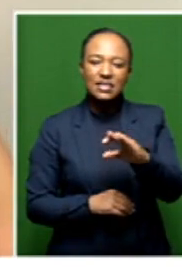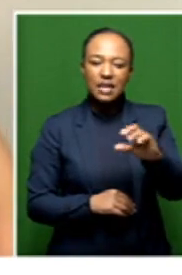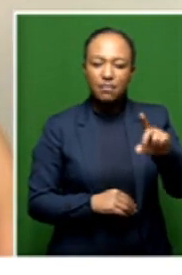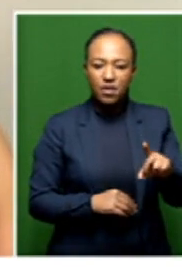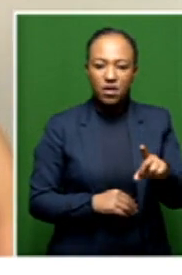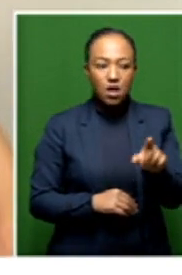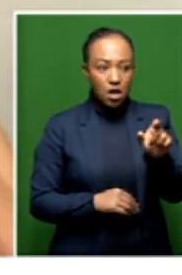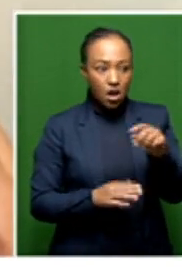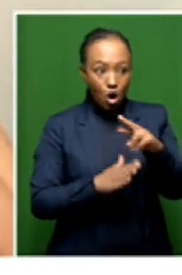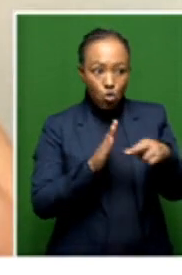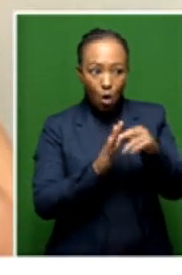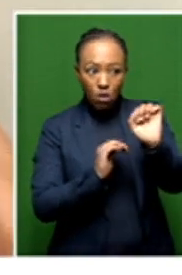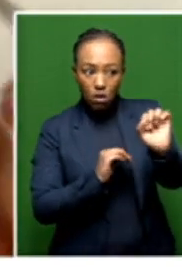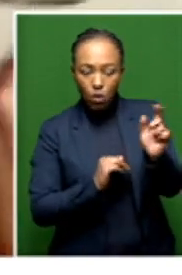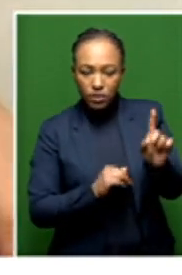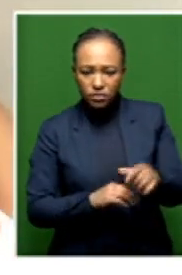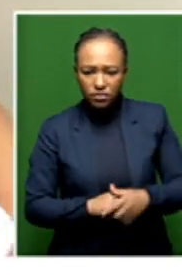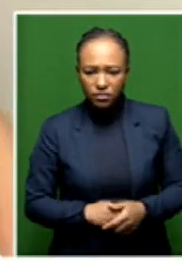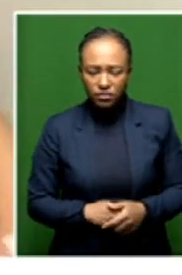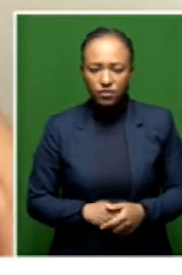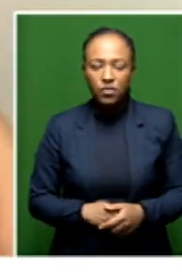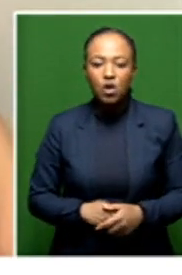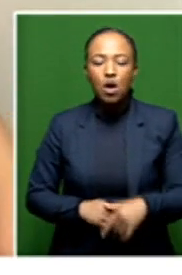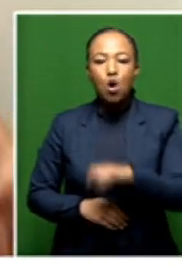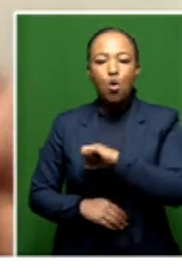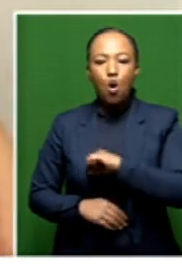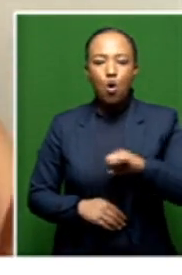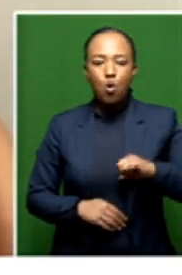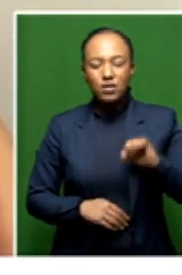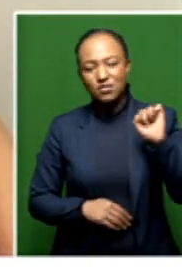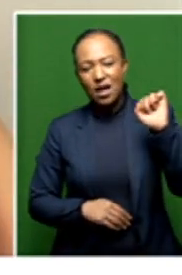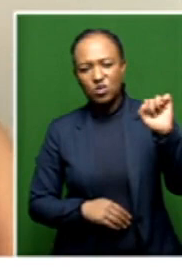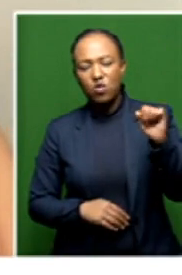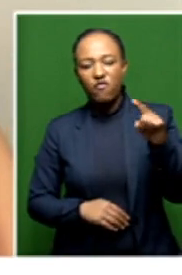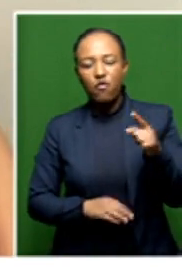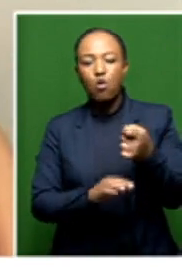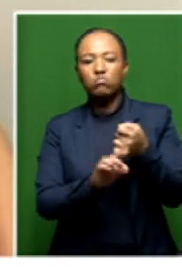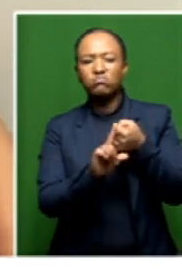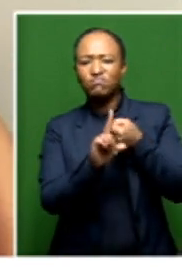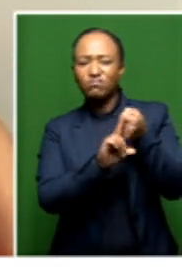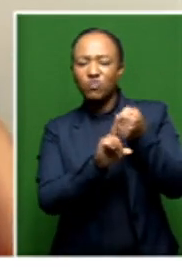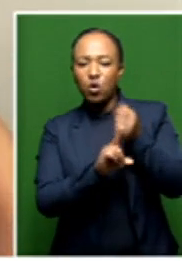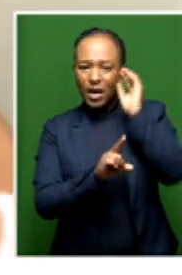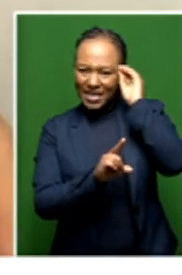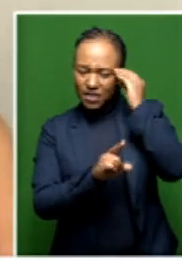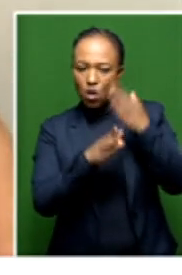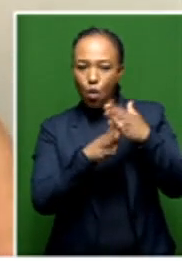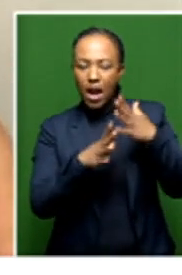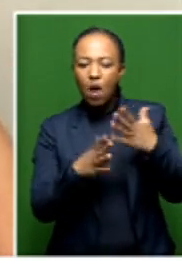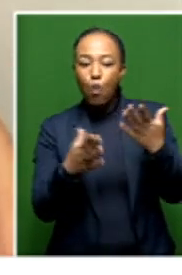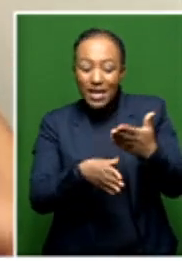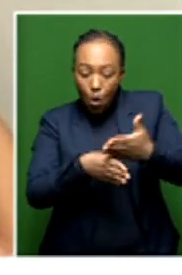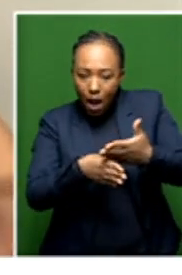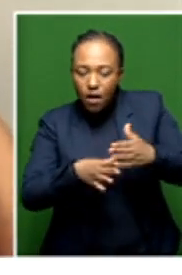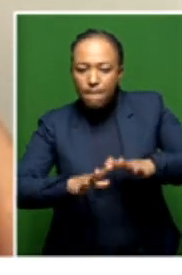vanguard? Cosatu, what is your role? No. Cosatu's role is to advance the interest of workers in the labor